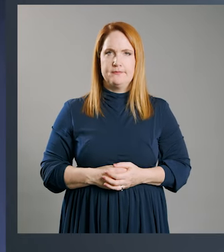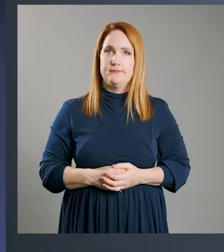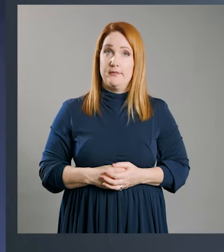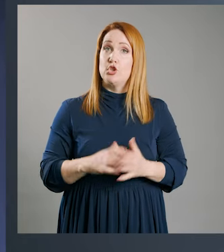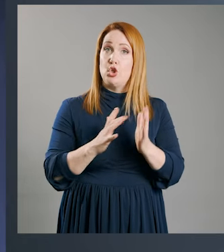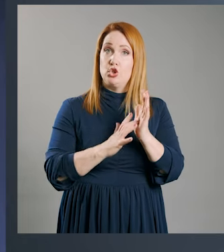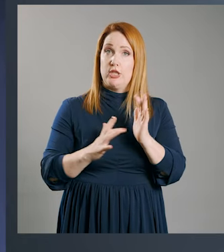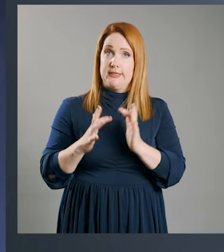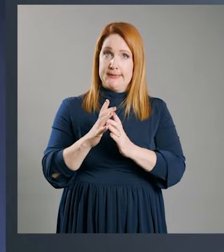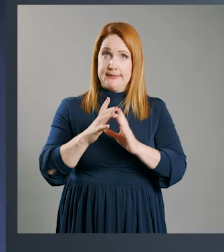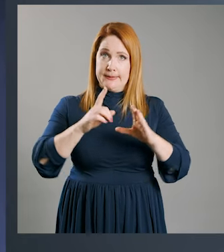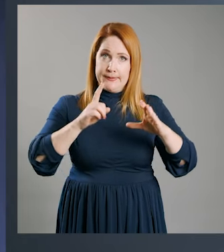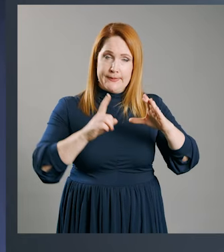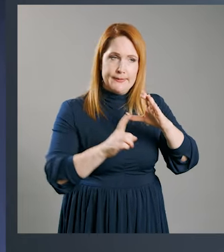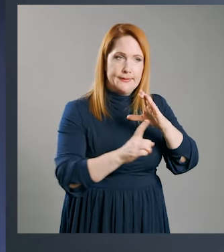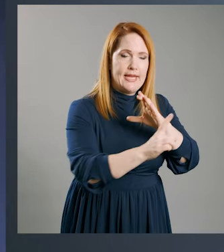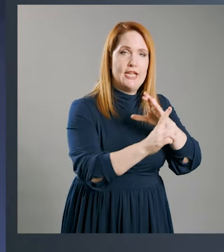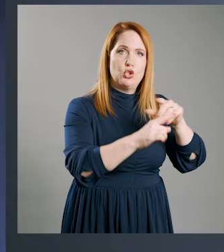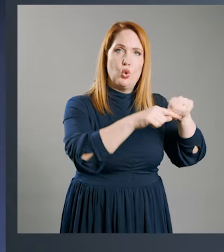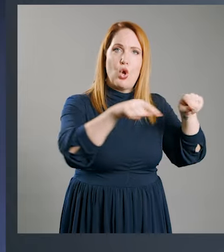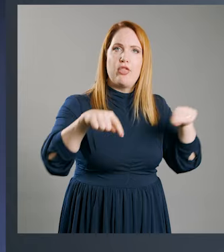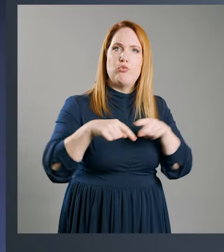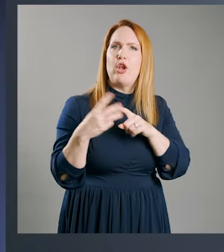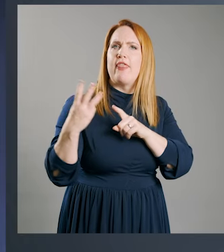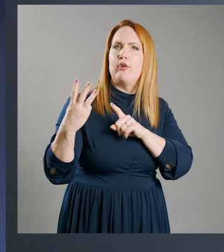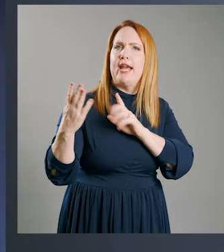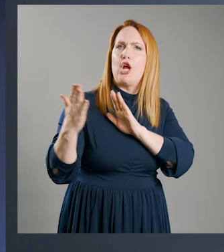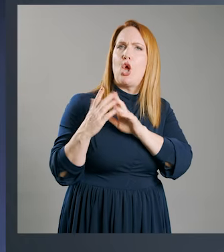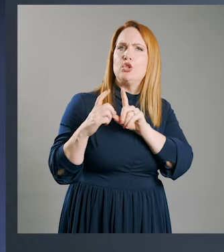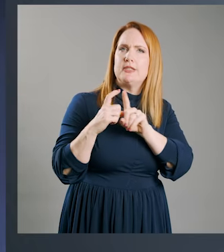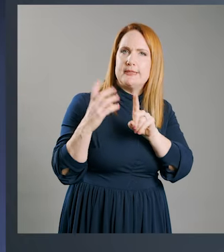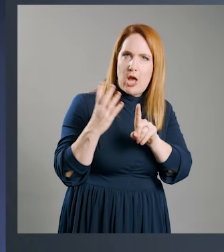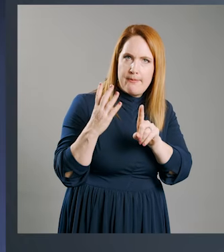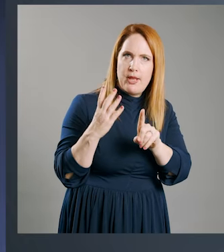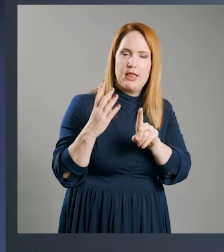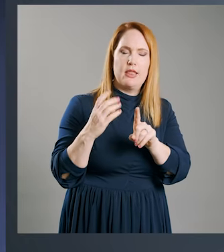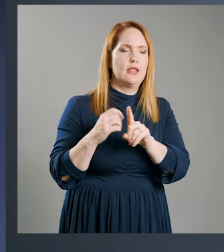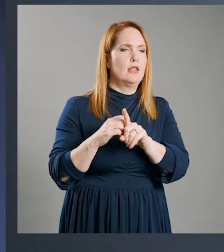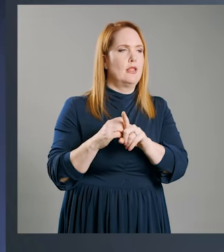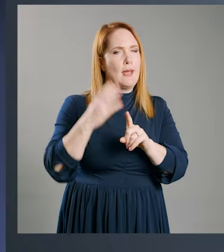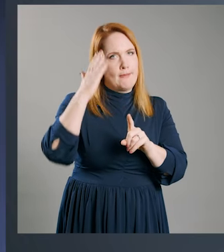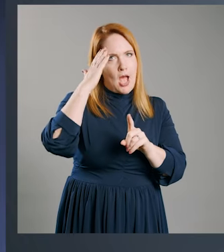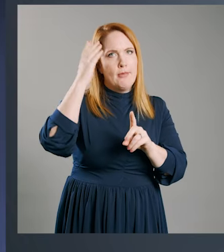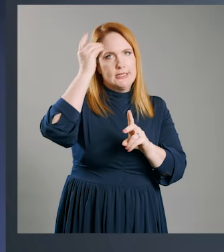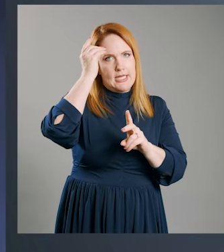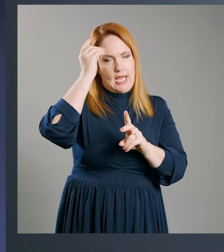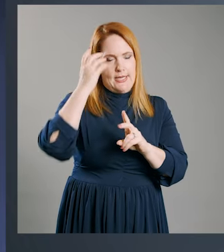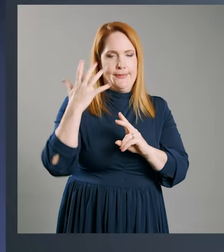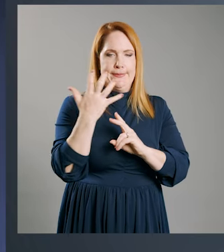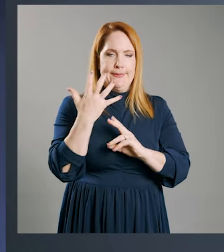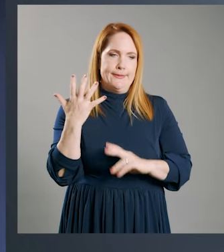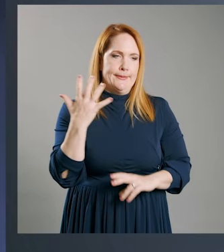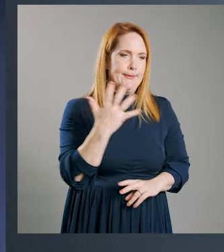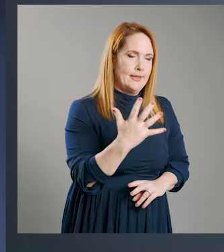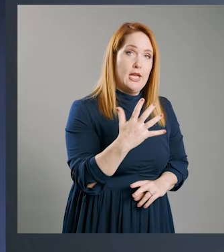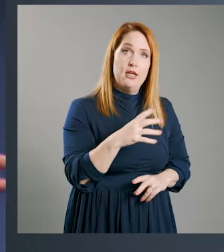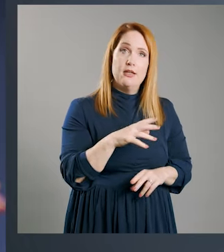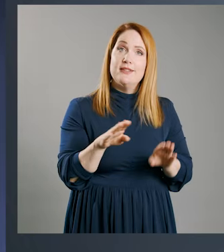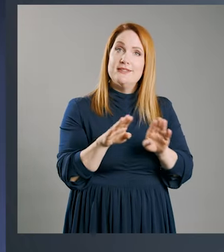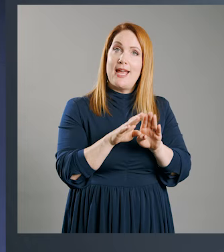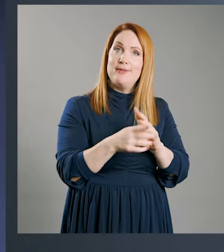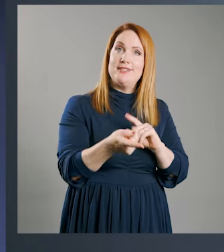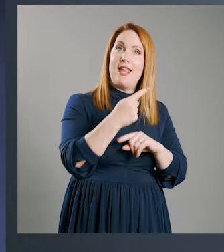Jesus went into her room just with the people of faith, his three closest disciples, her mum and dad, And just like he did with Simon's